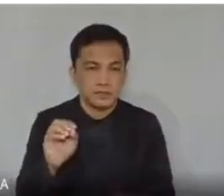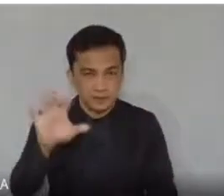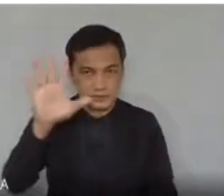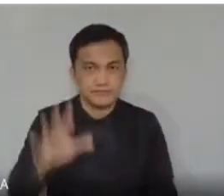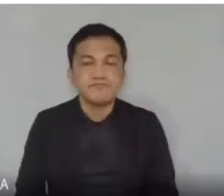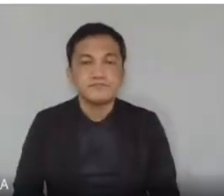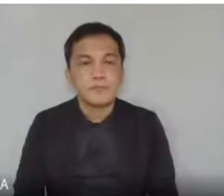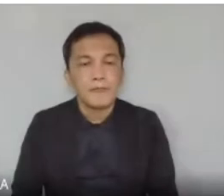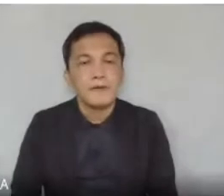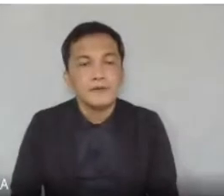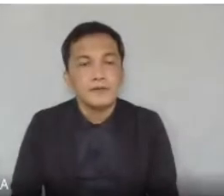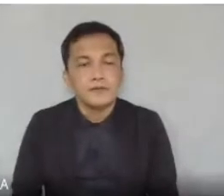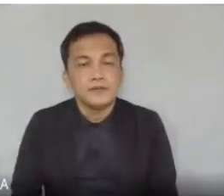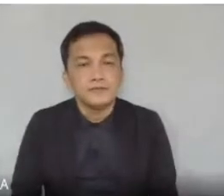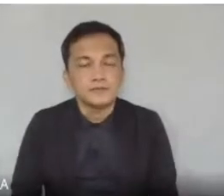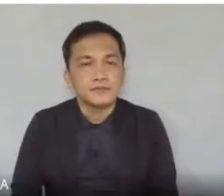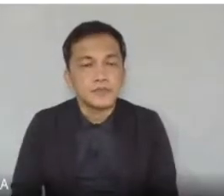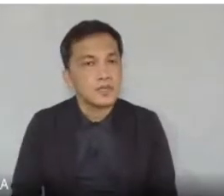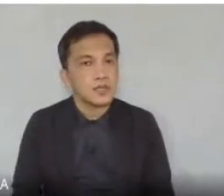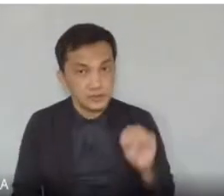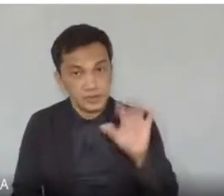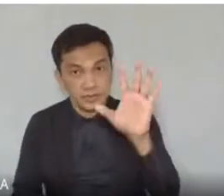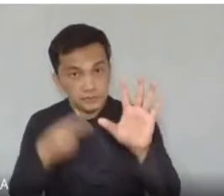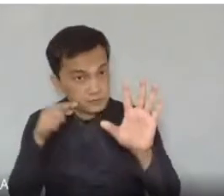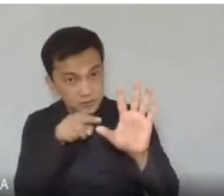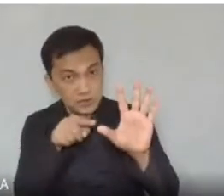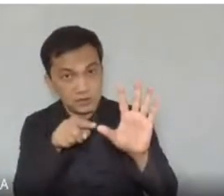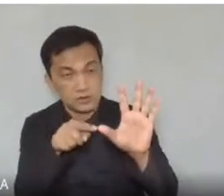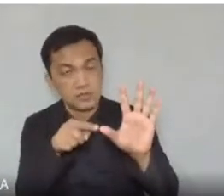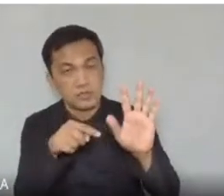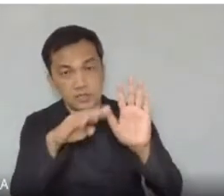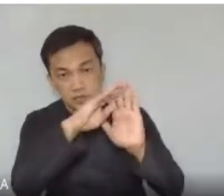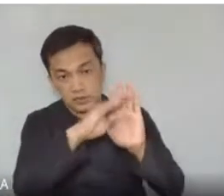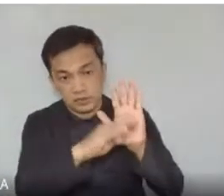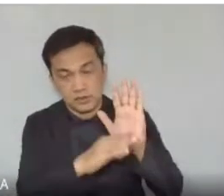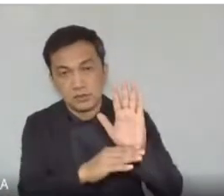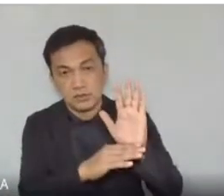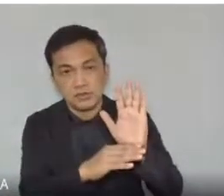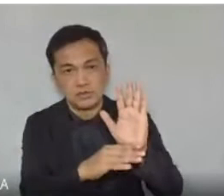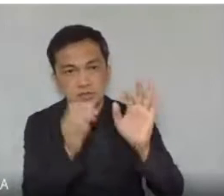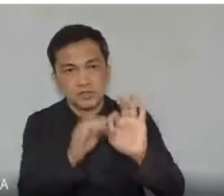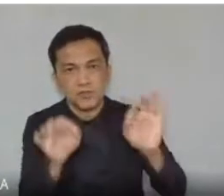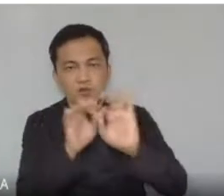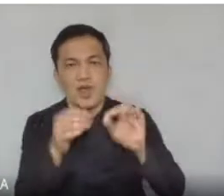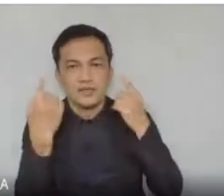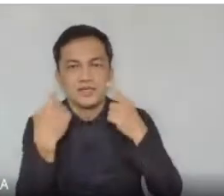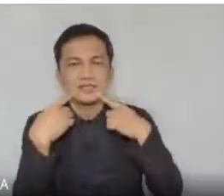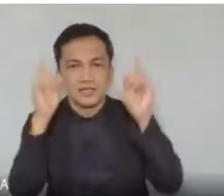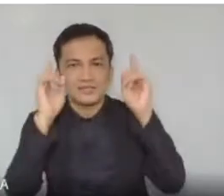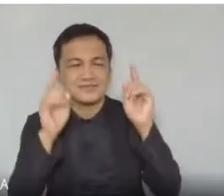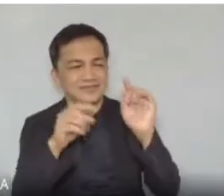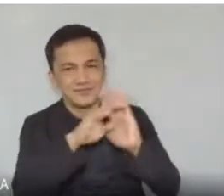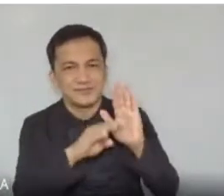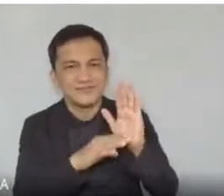experience and which may actually influence the future viability of telemedicine as an alternative option